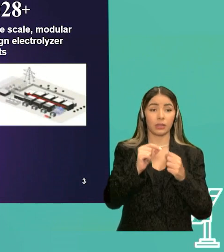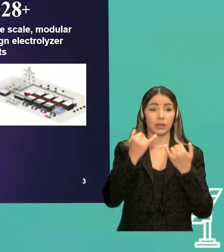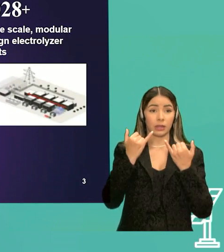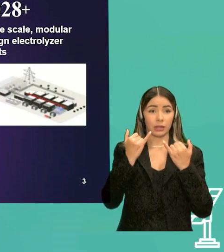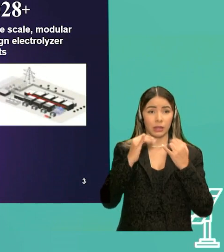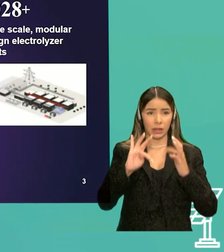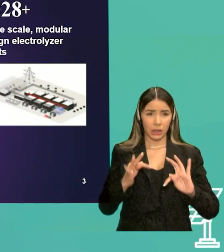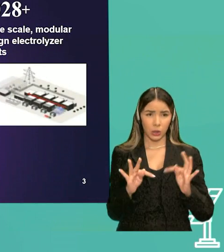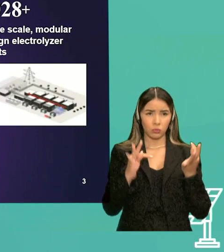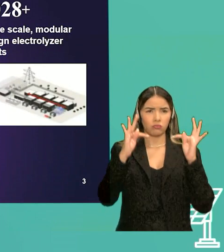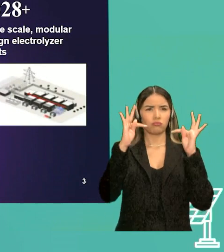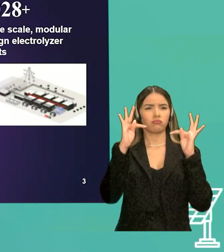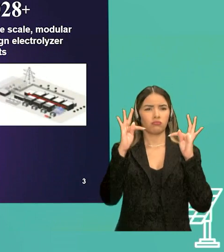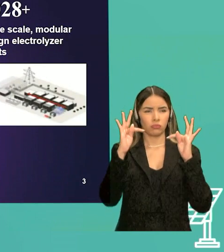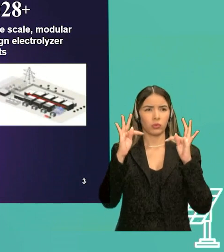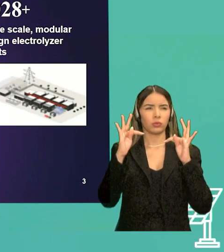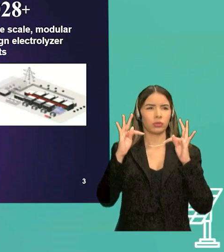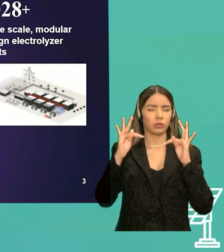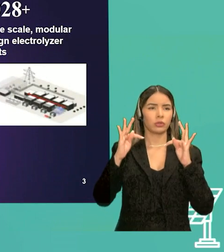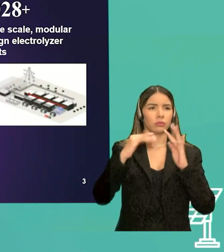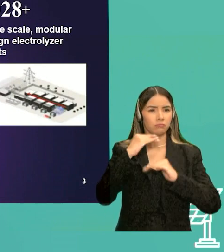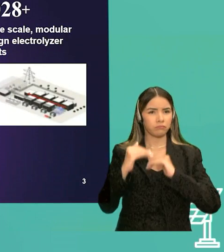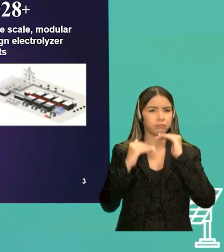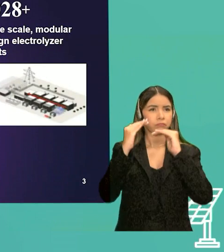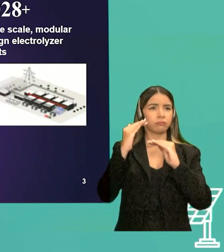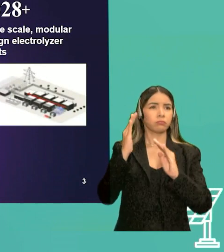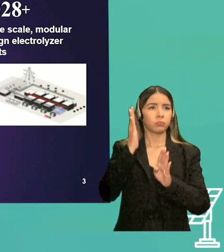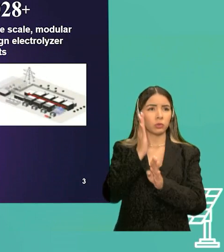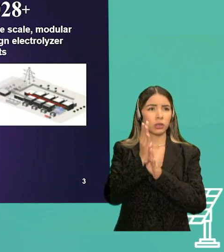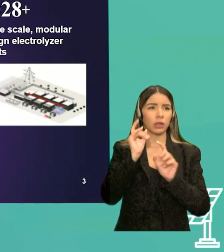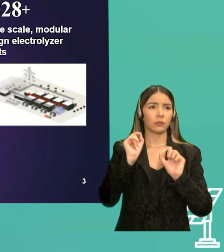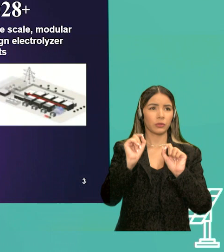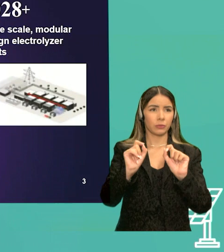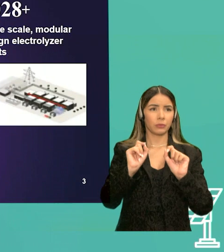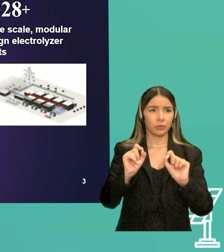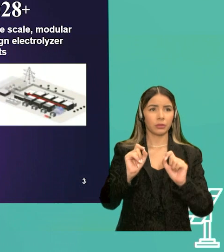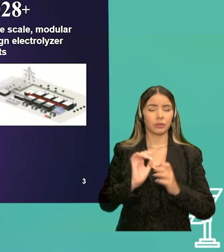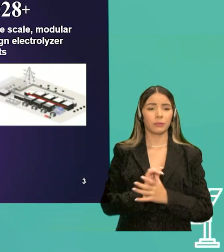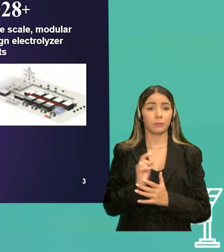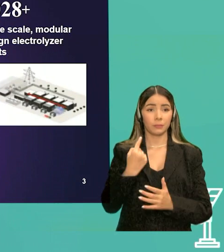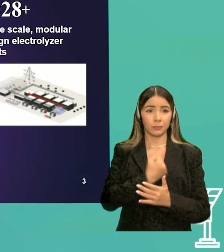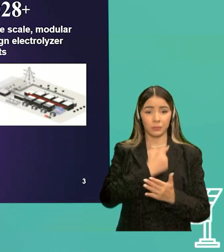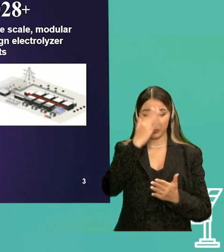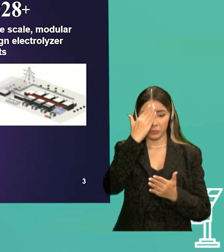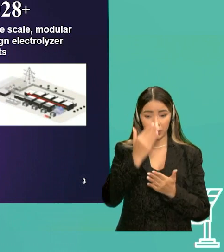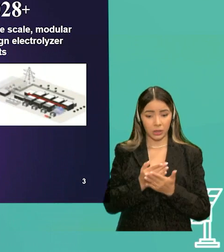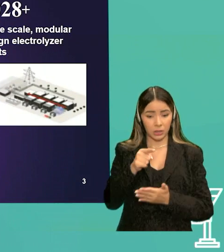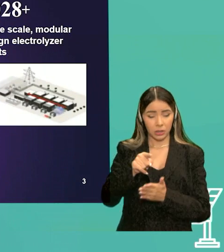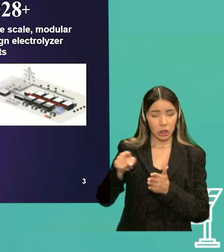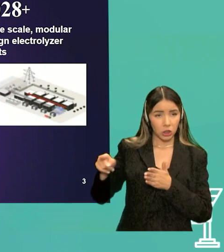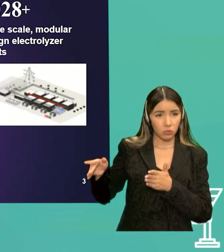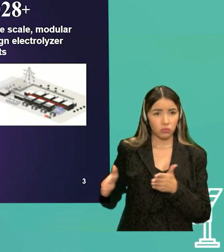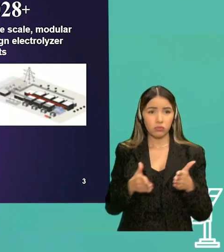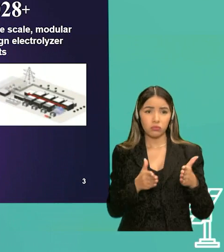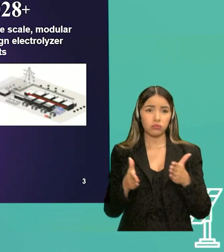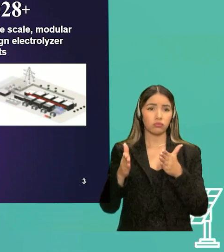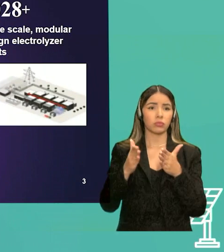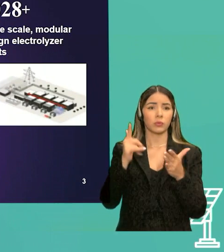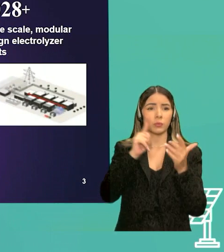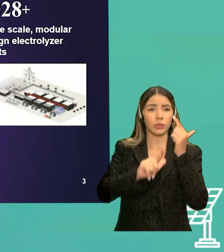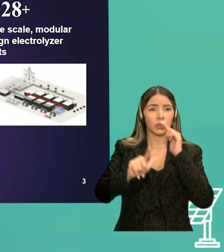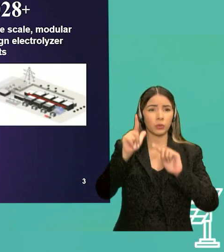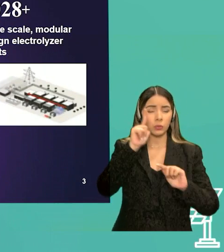focusing on the technology, cutting edge technology, because this is the pathway to